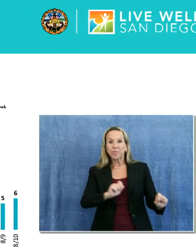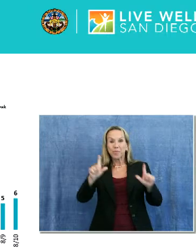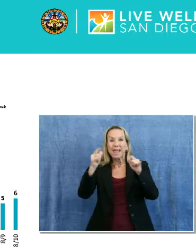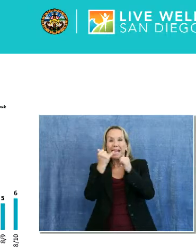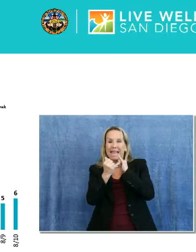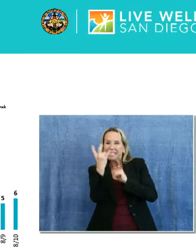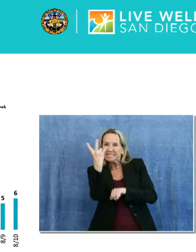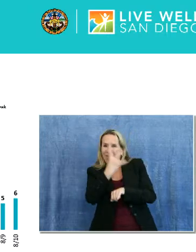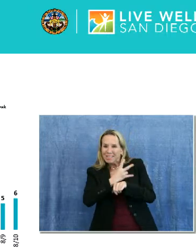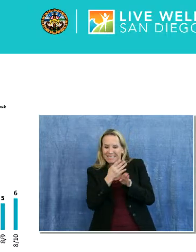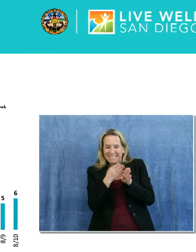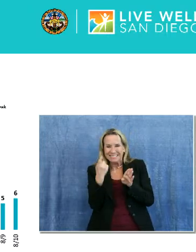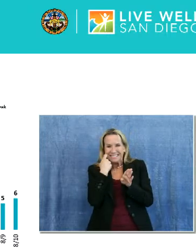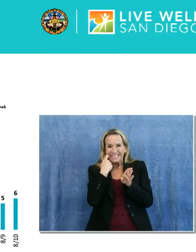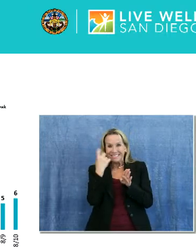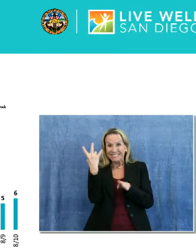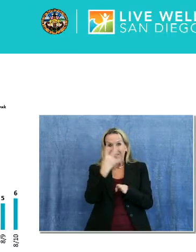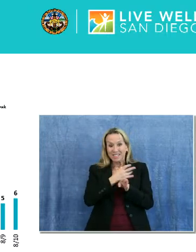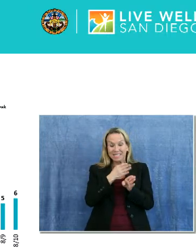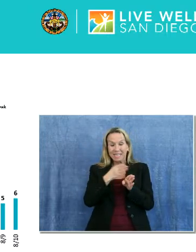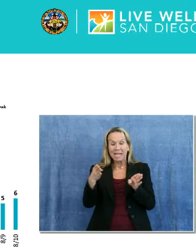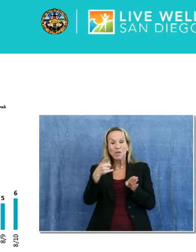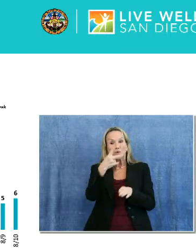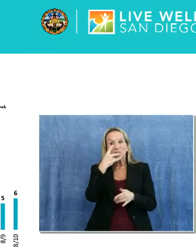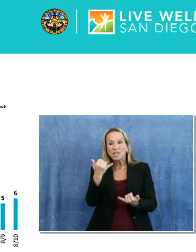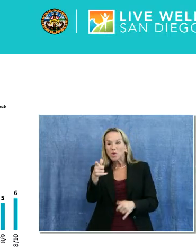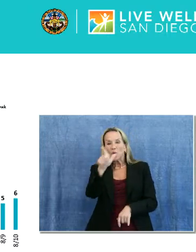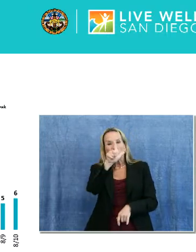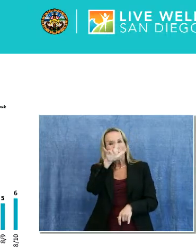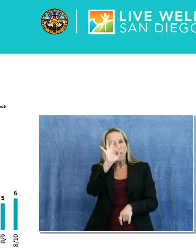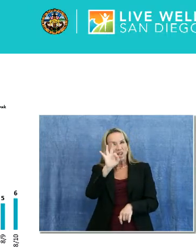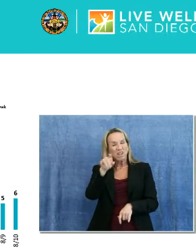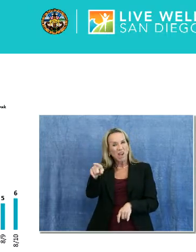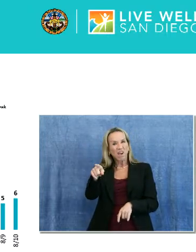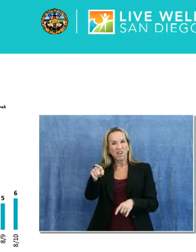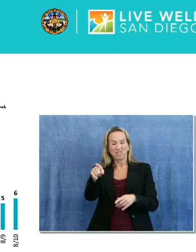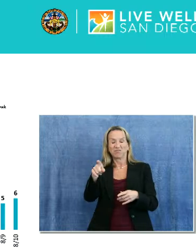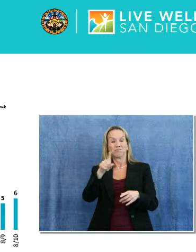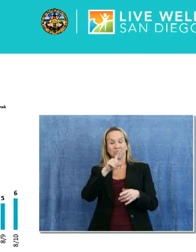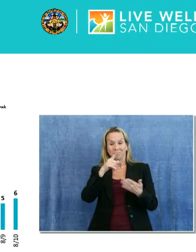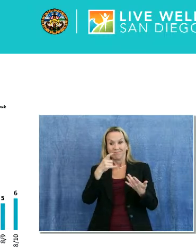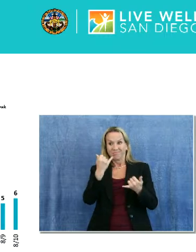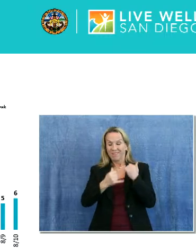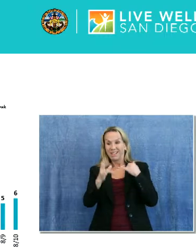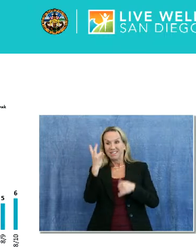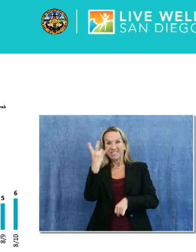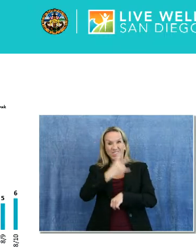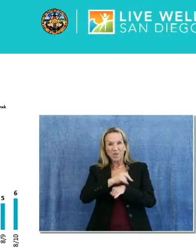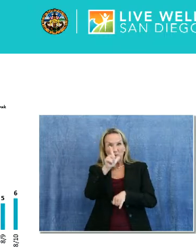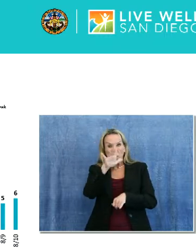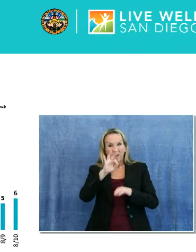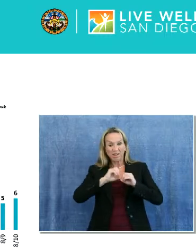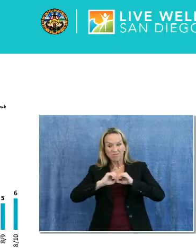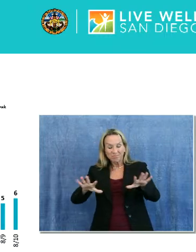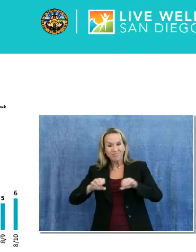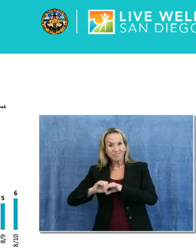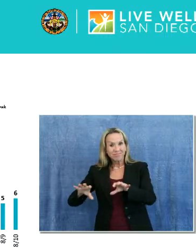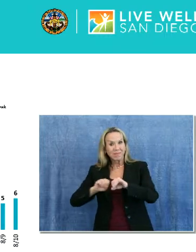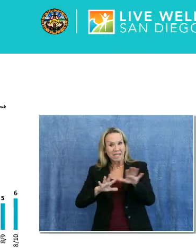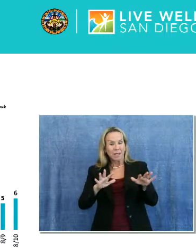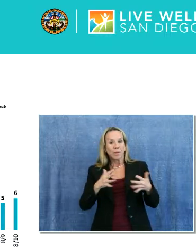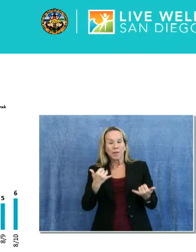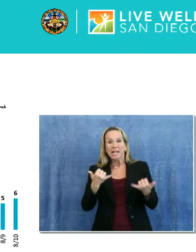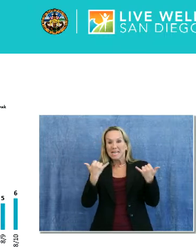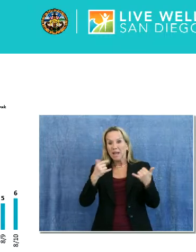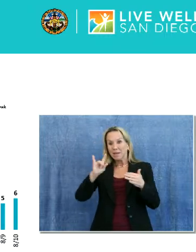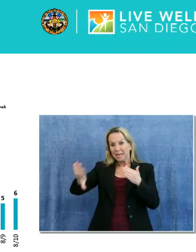7 days. Today, we are reporting 29 total community outbreaks for the past 7 days. 6 new community outbreaks were